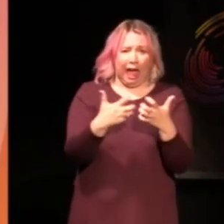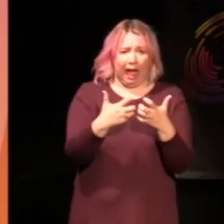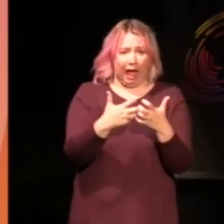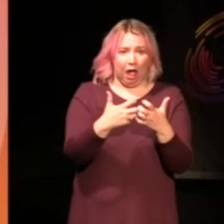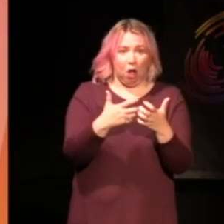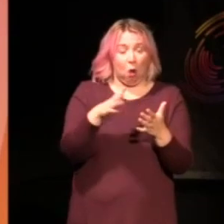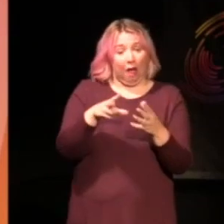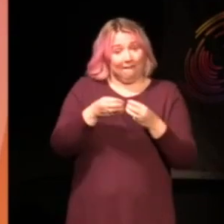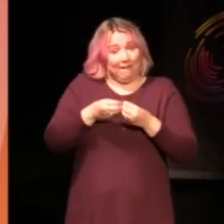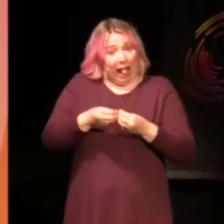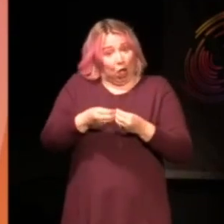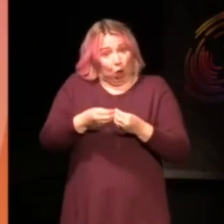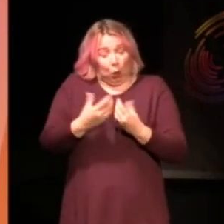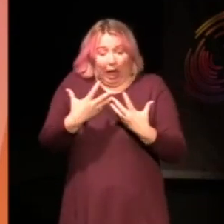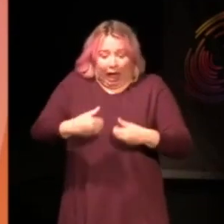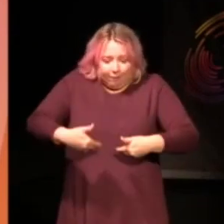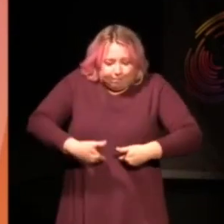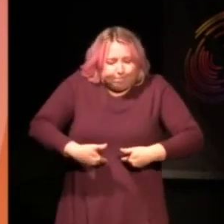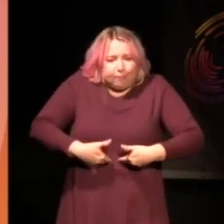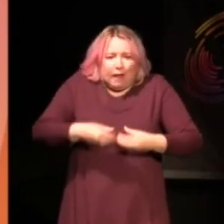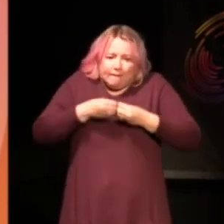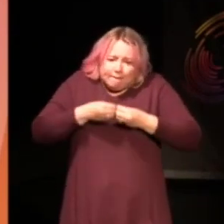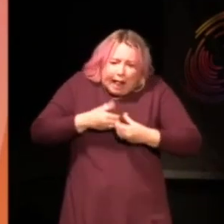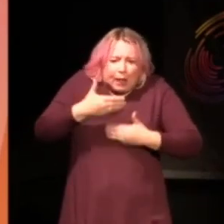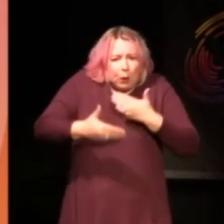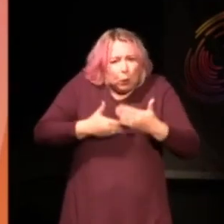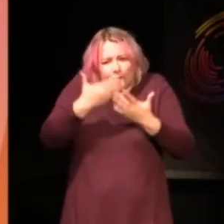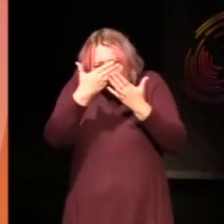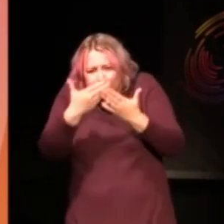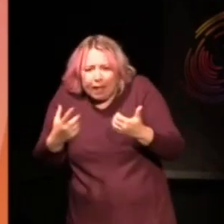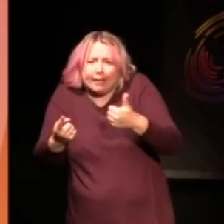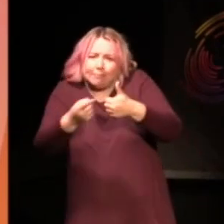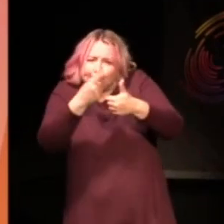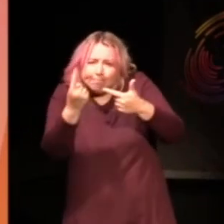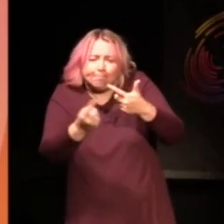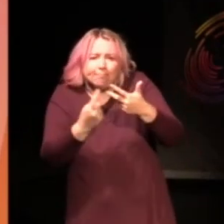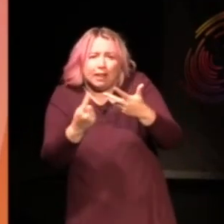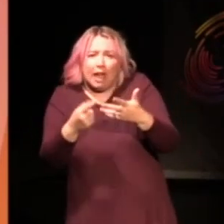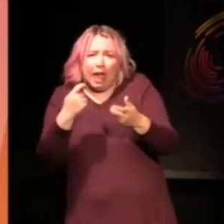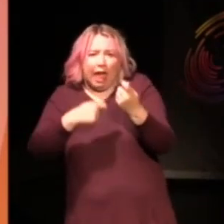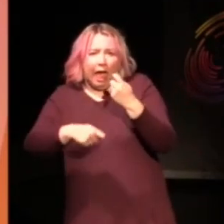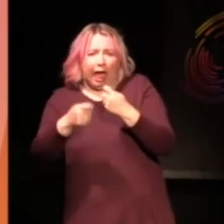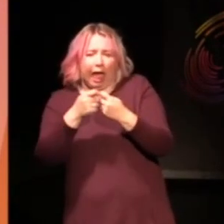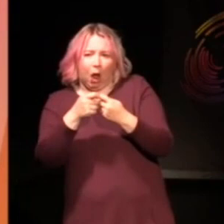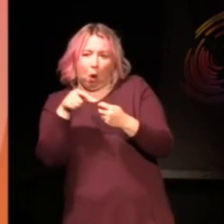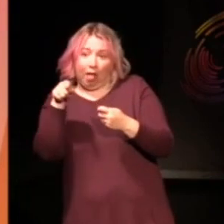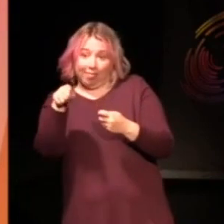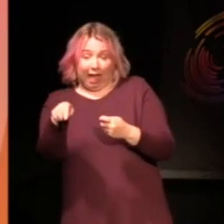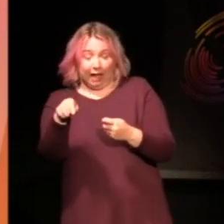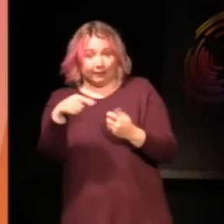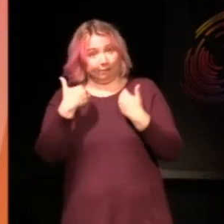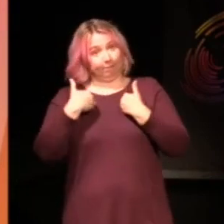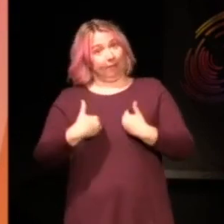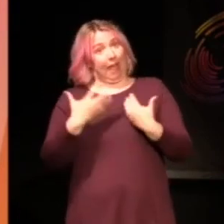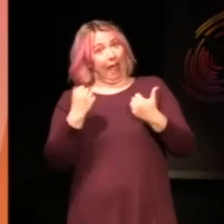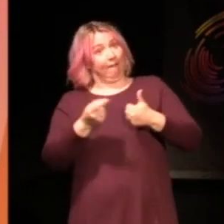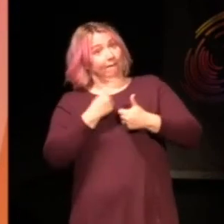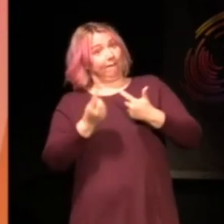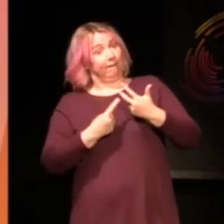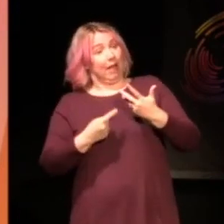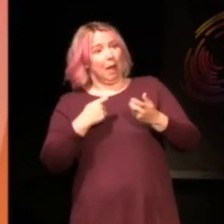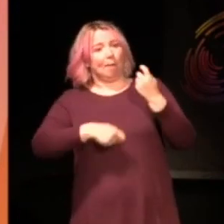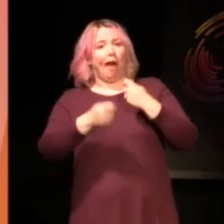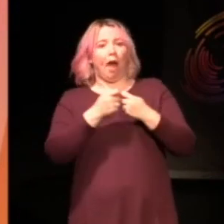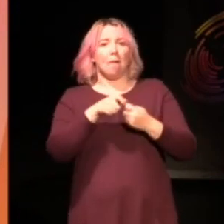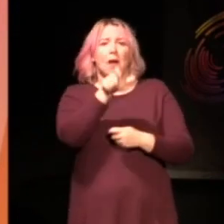those values and those dimensions into public intellectualism? It's a fascinating